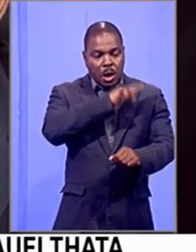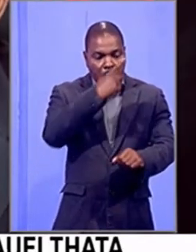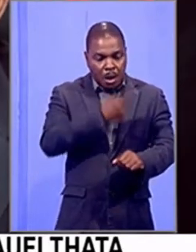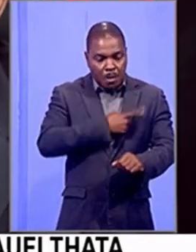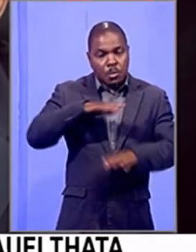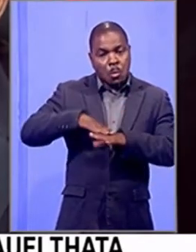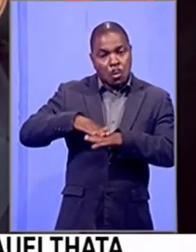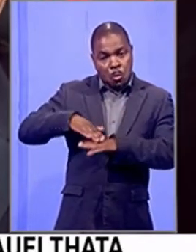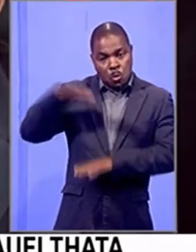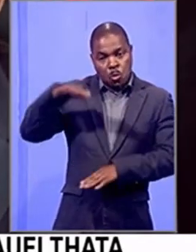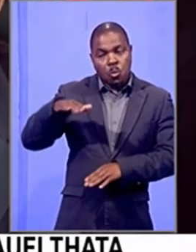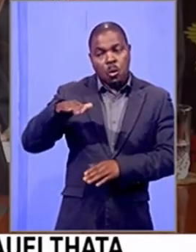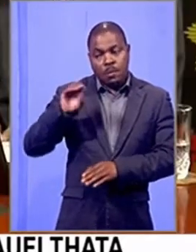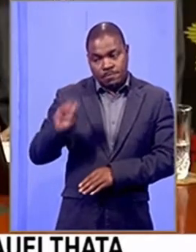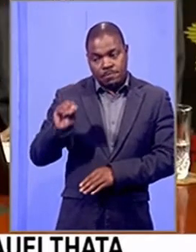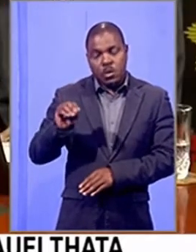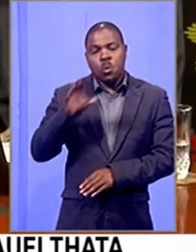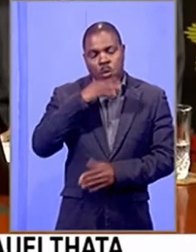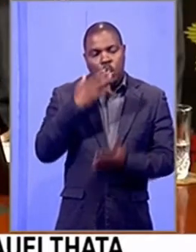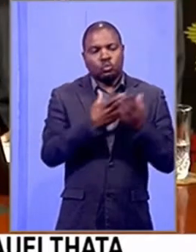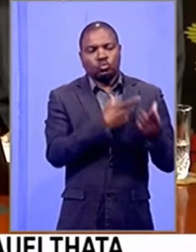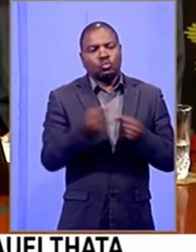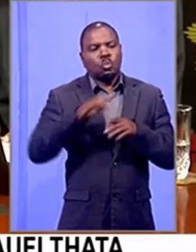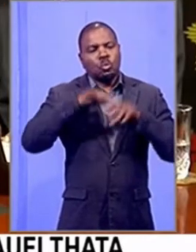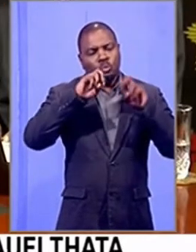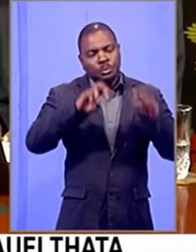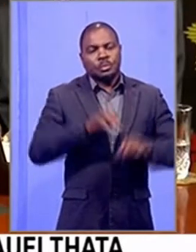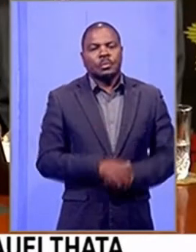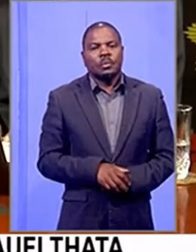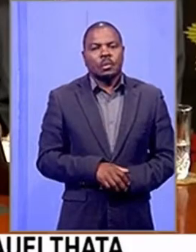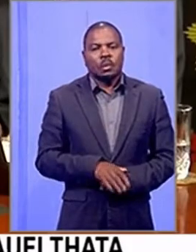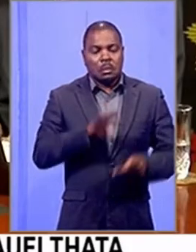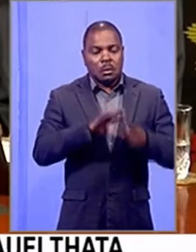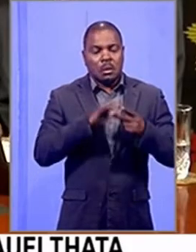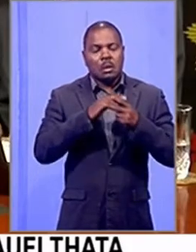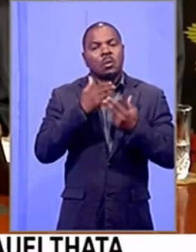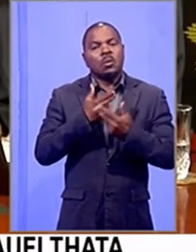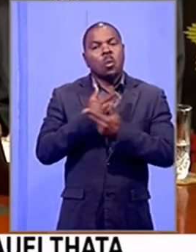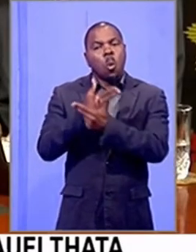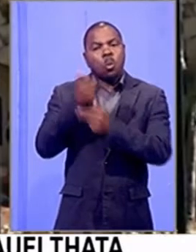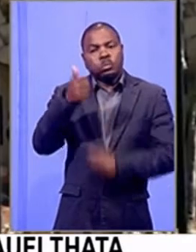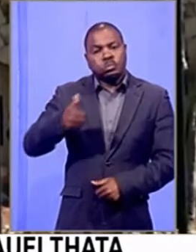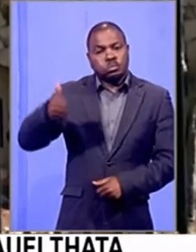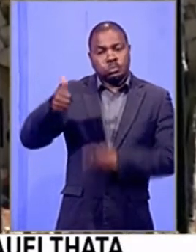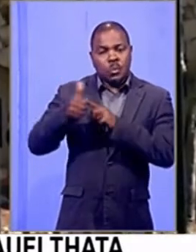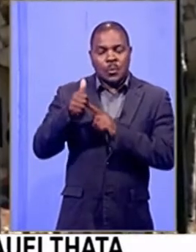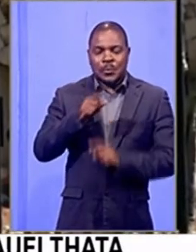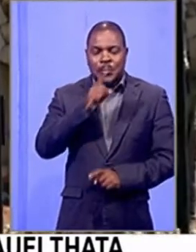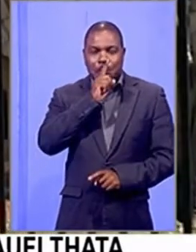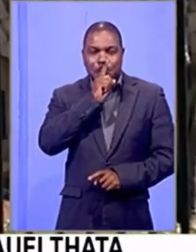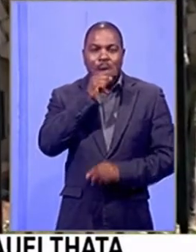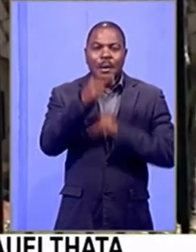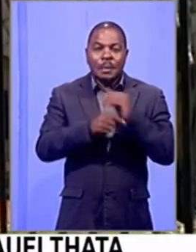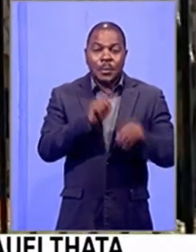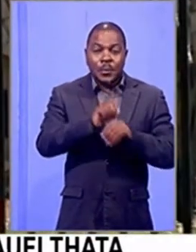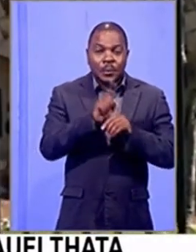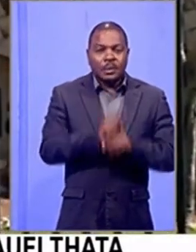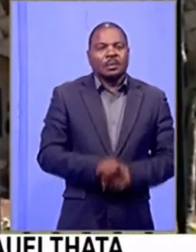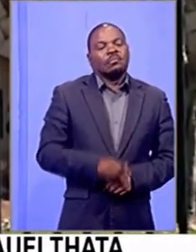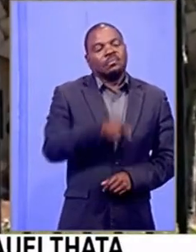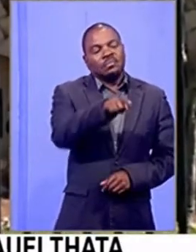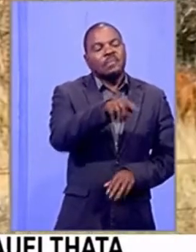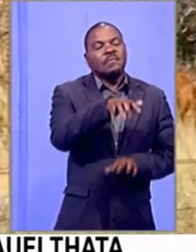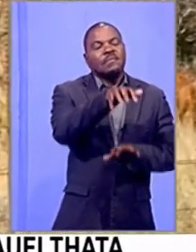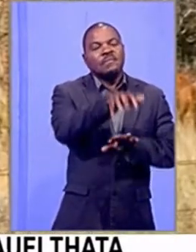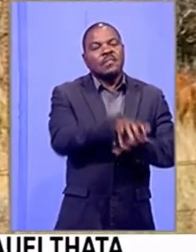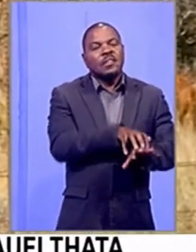able to deal with a number of them. Le fa go le jalo mookamedi wa diHawks o santse a momile molomo ka ga dintlha tse di amanang le kgetsi